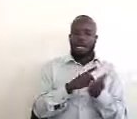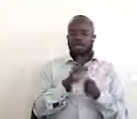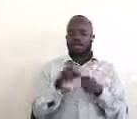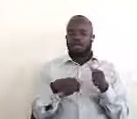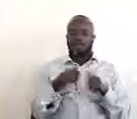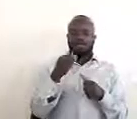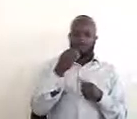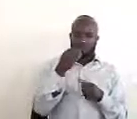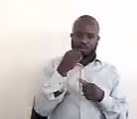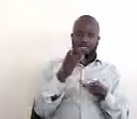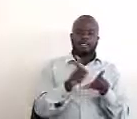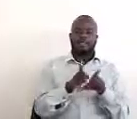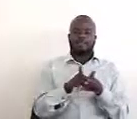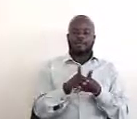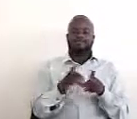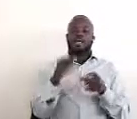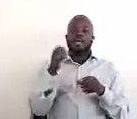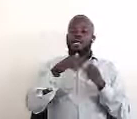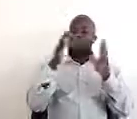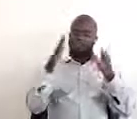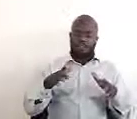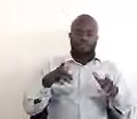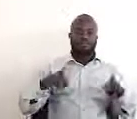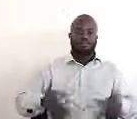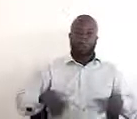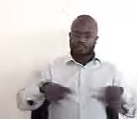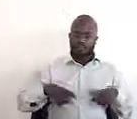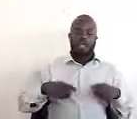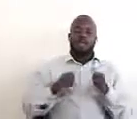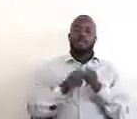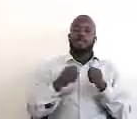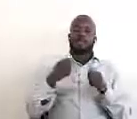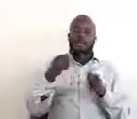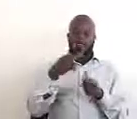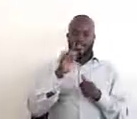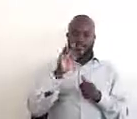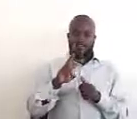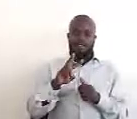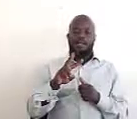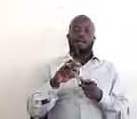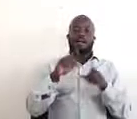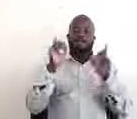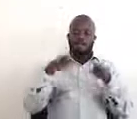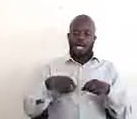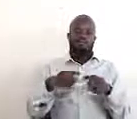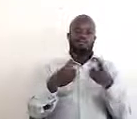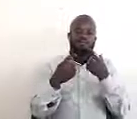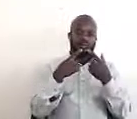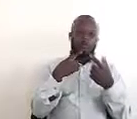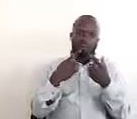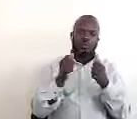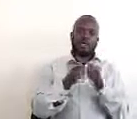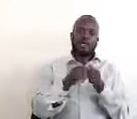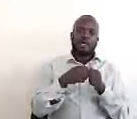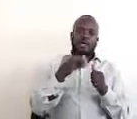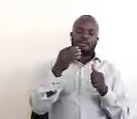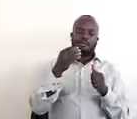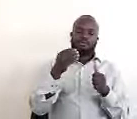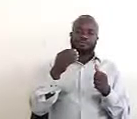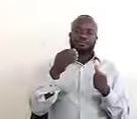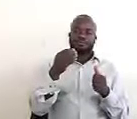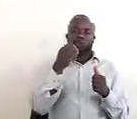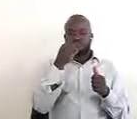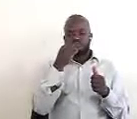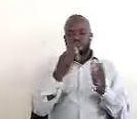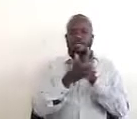with their doctor about nutrition. And anyone living with HIV should definitely talk to a